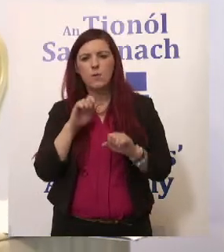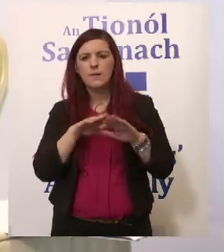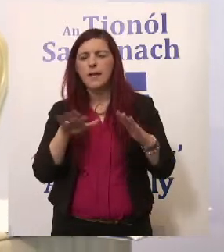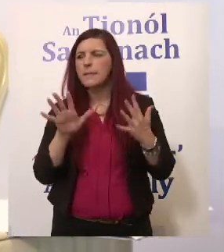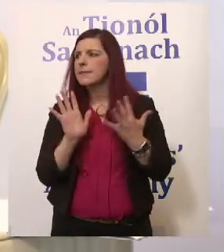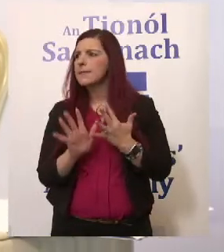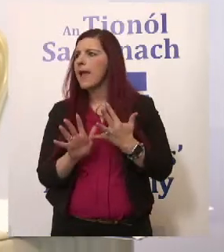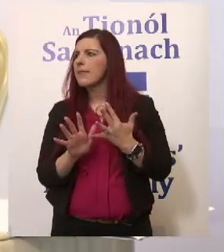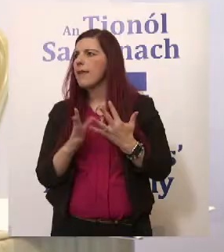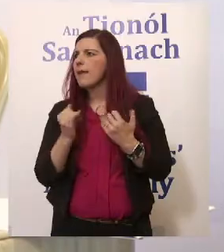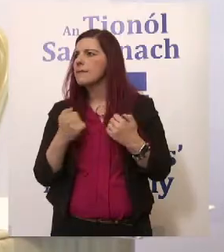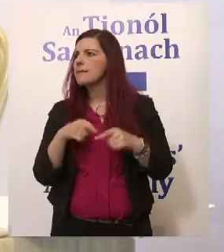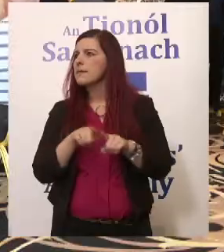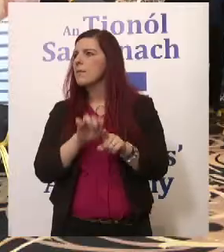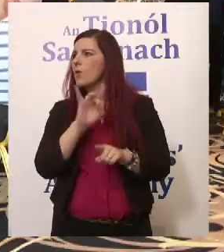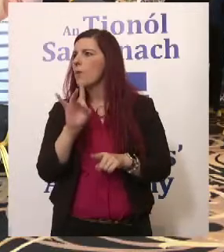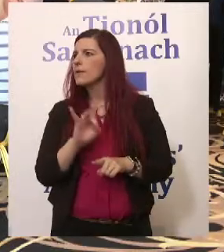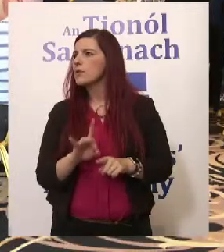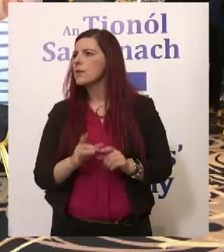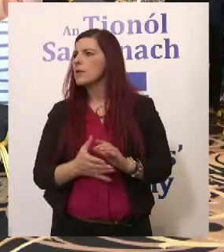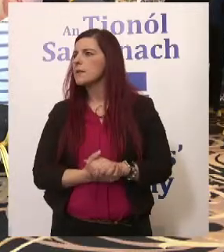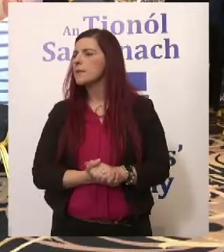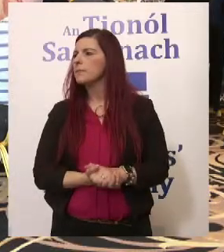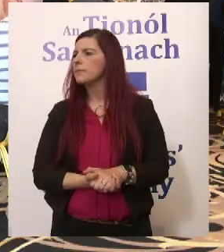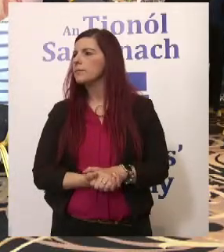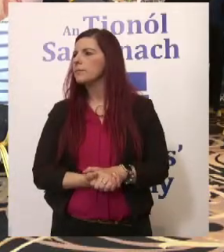Ruth have a similar question.